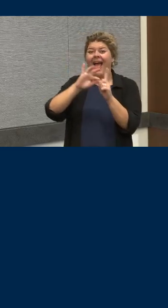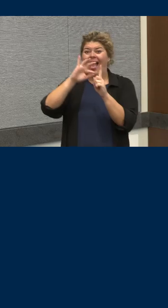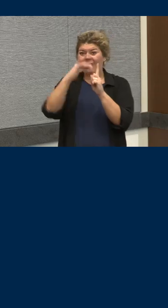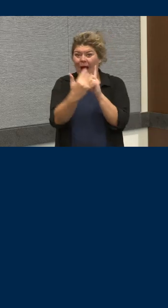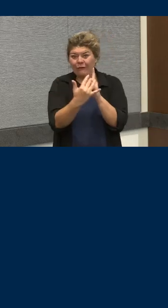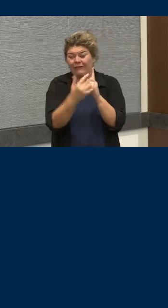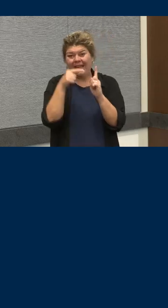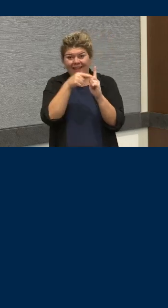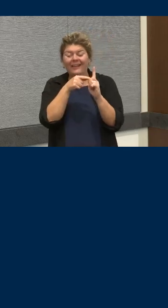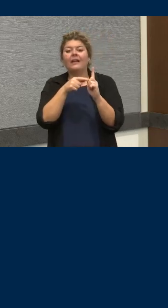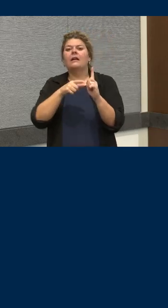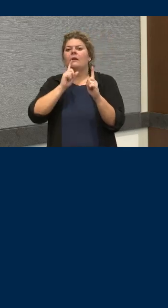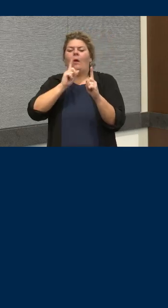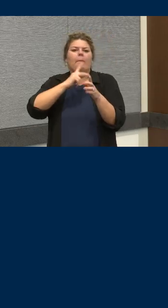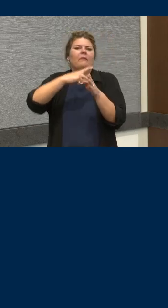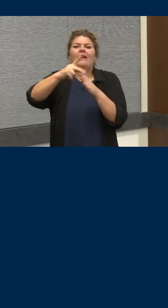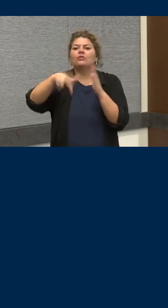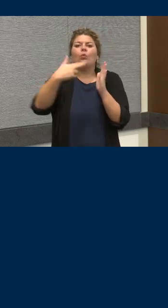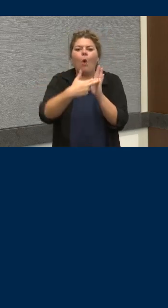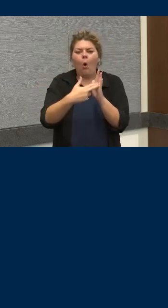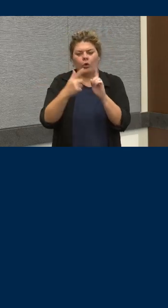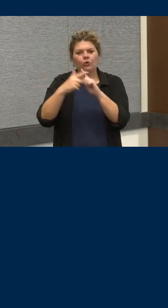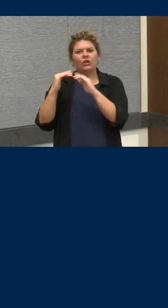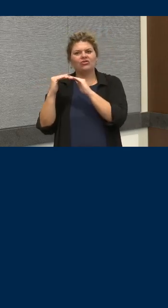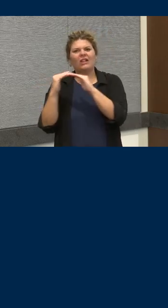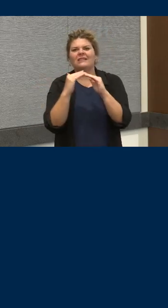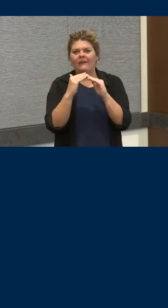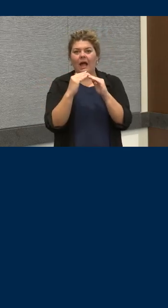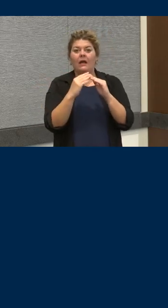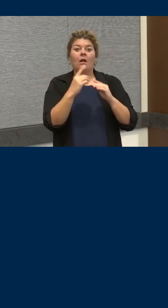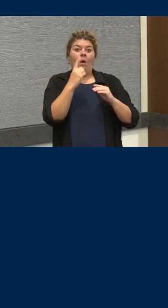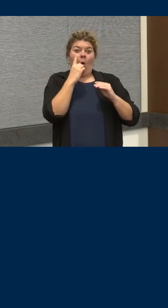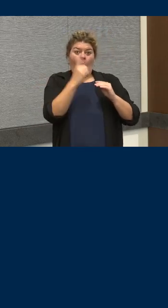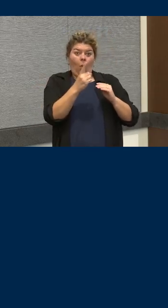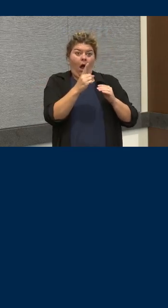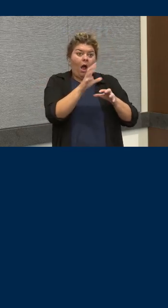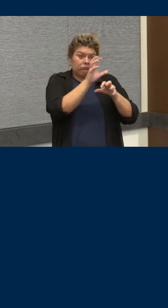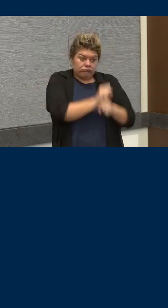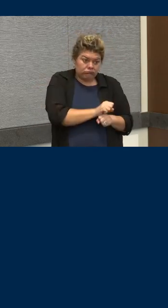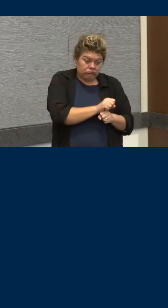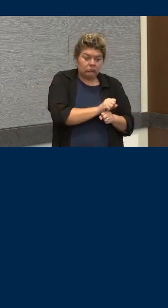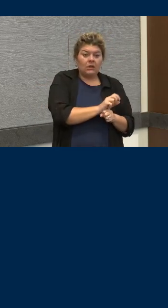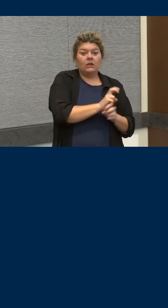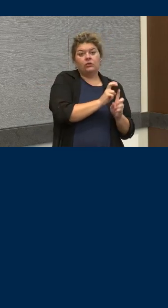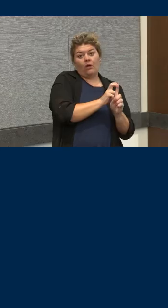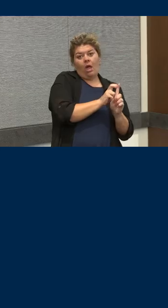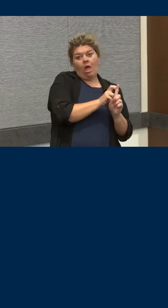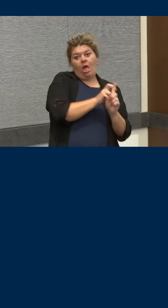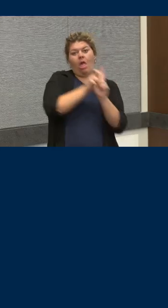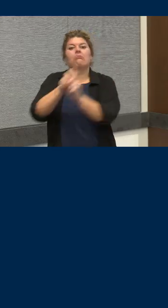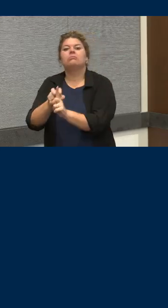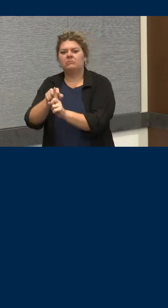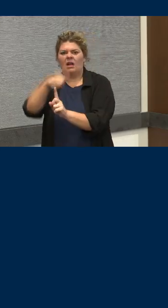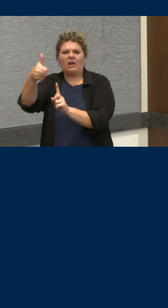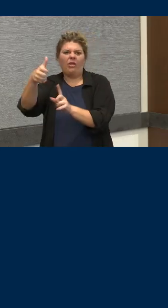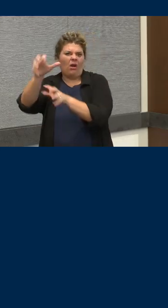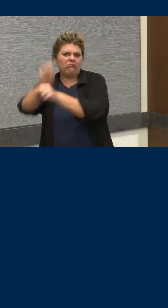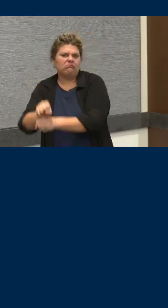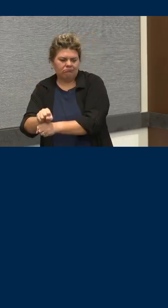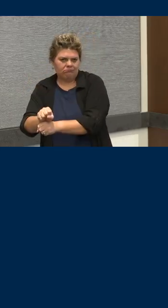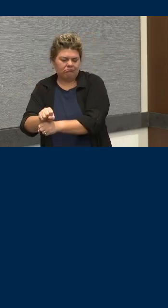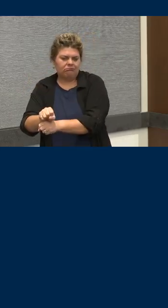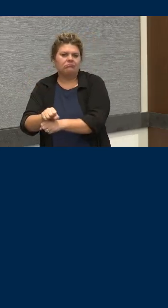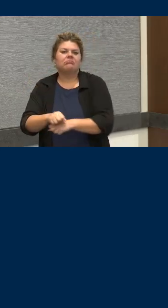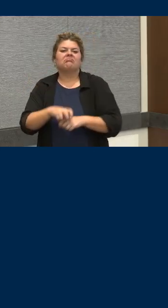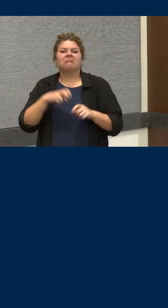professional role to justify their move from one way of life to another. His comments describe well the